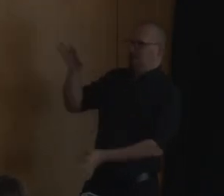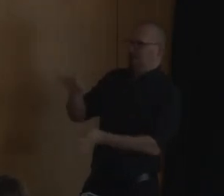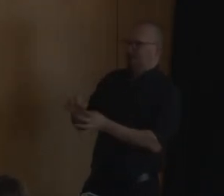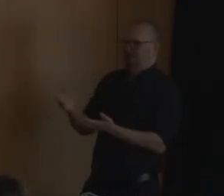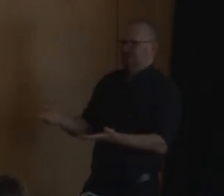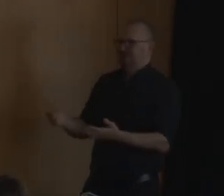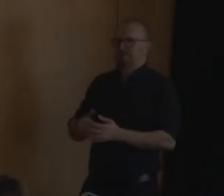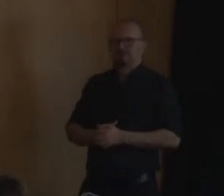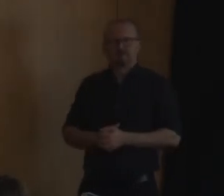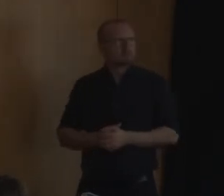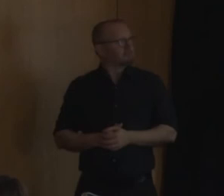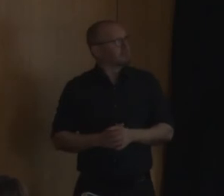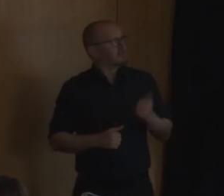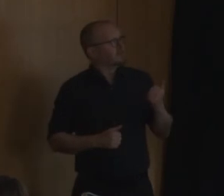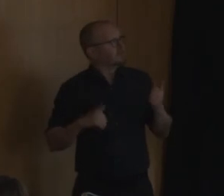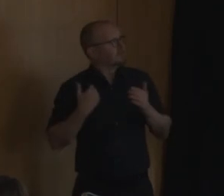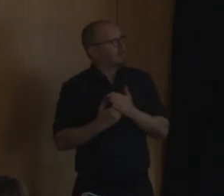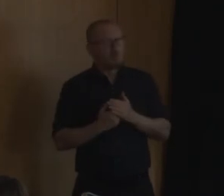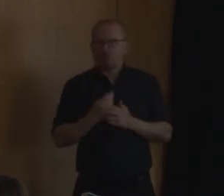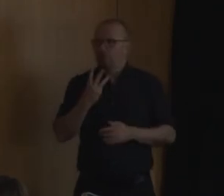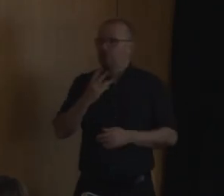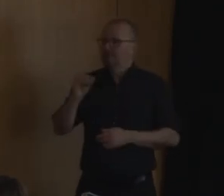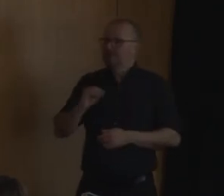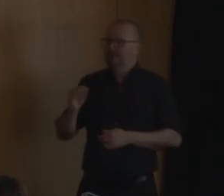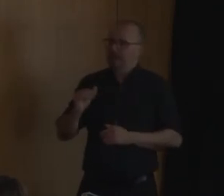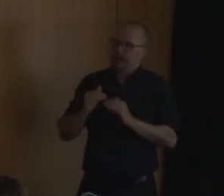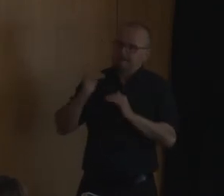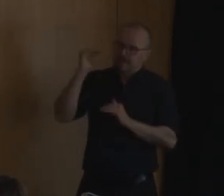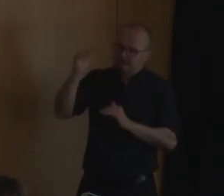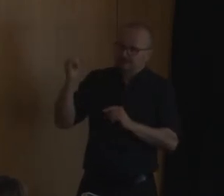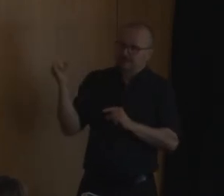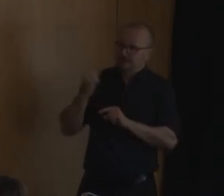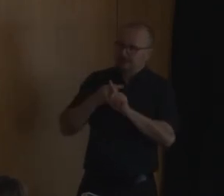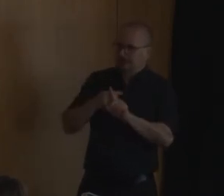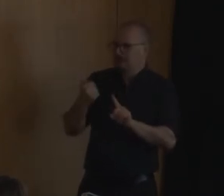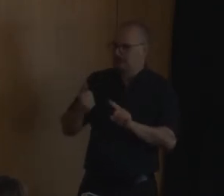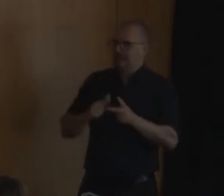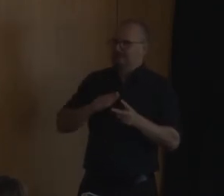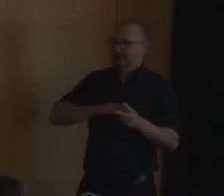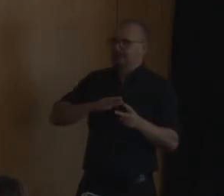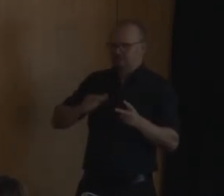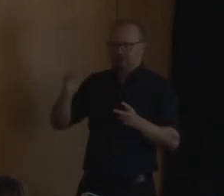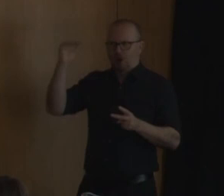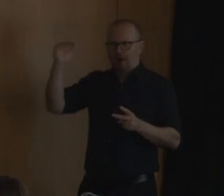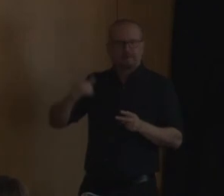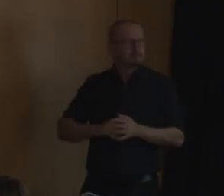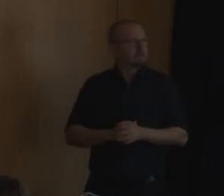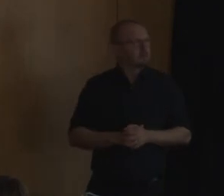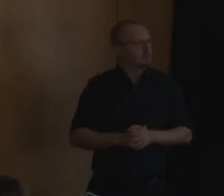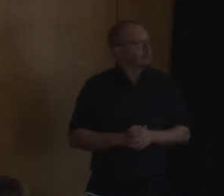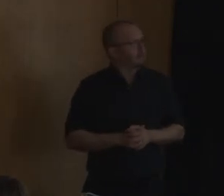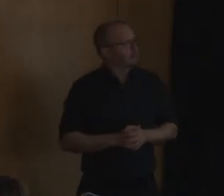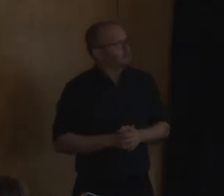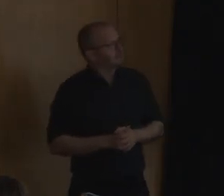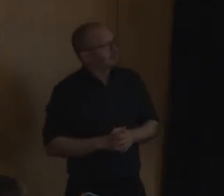above visitation targets, which is cool. And satisfaction is also pretty high. But most